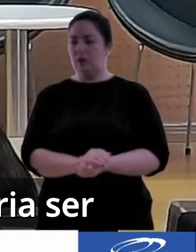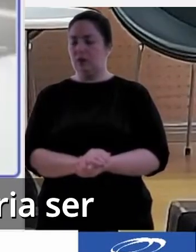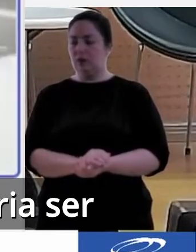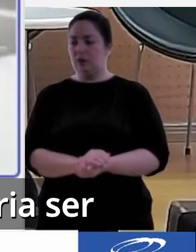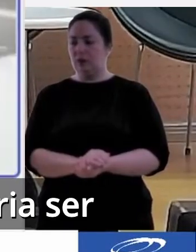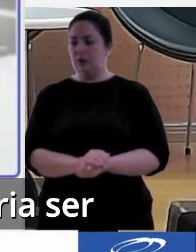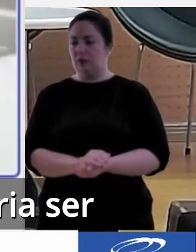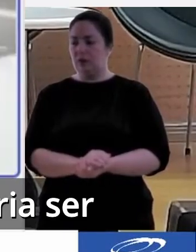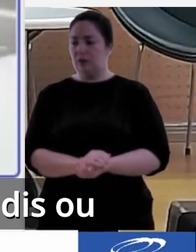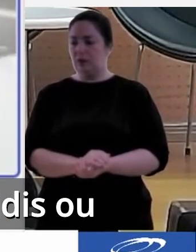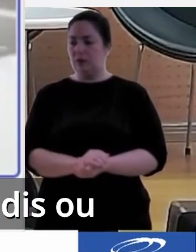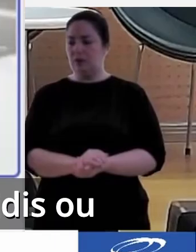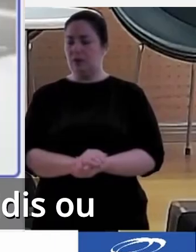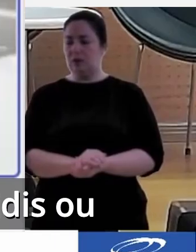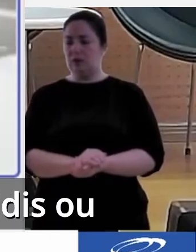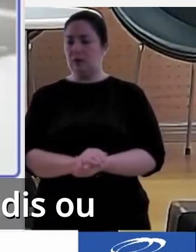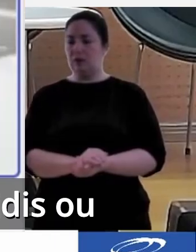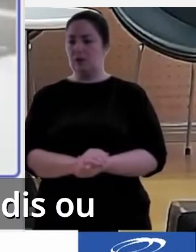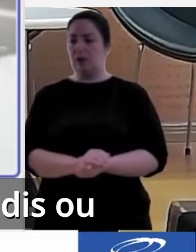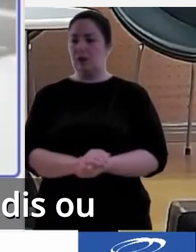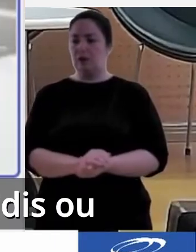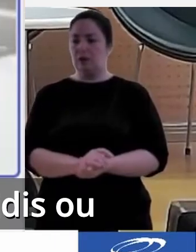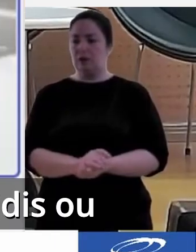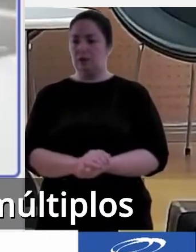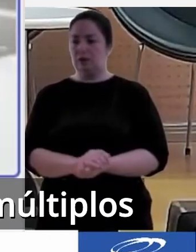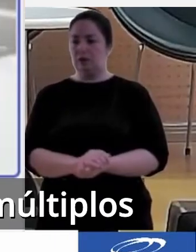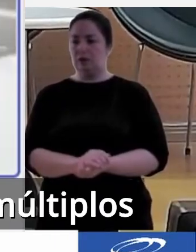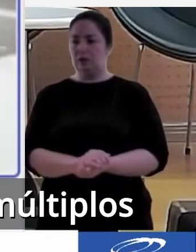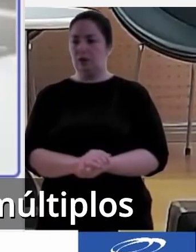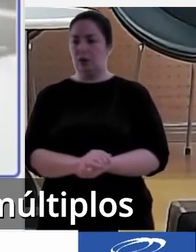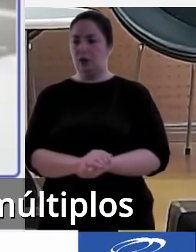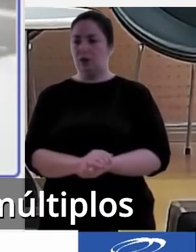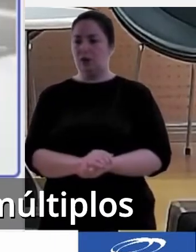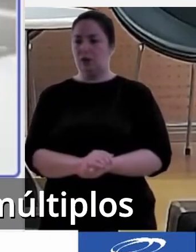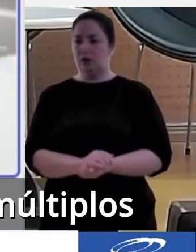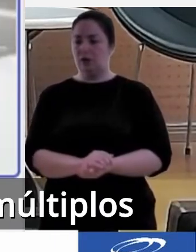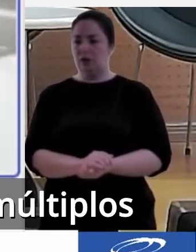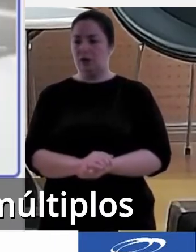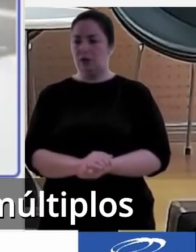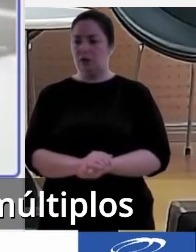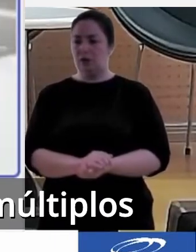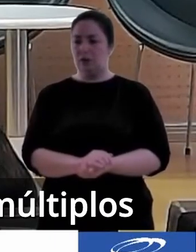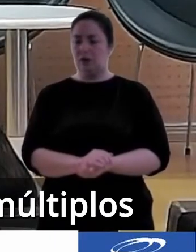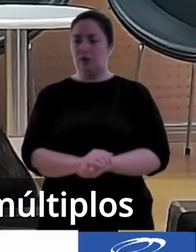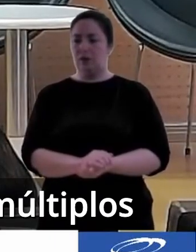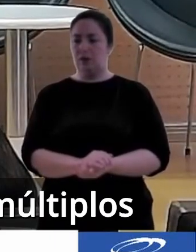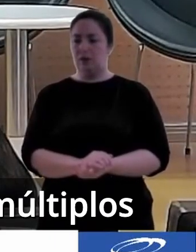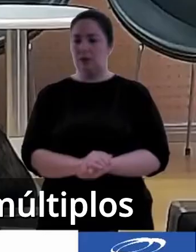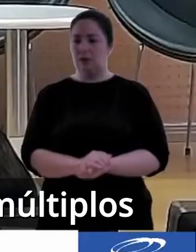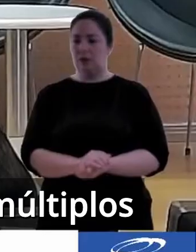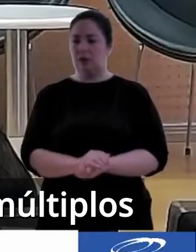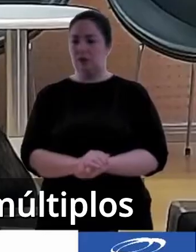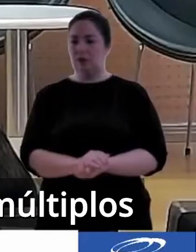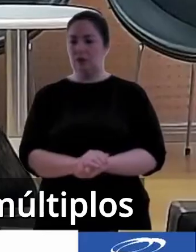of an organism that could be a contaminant, such as Staphylococcus epidermidis or a Cranibacterium species, but could also, in the